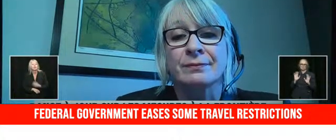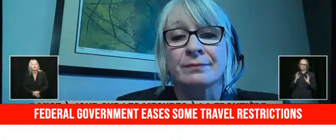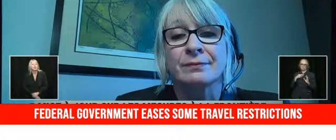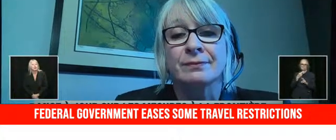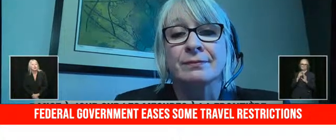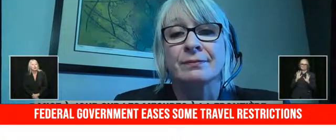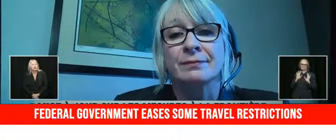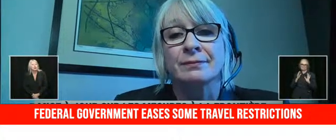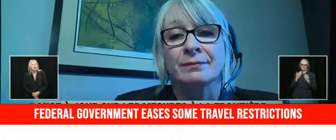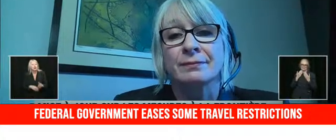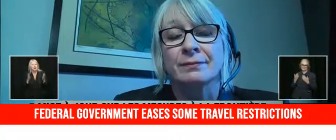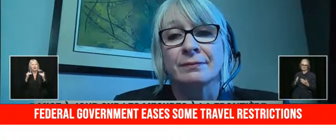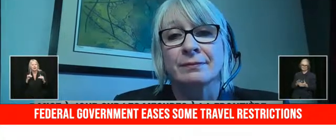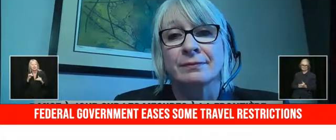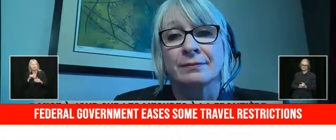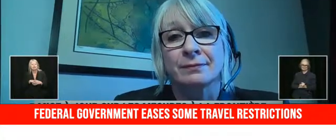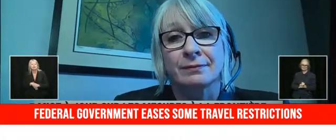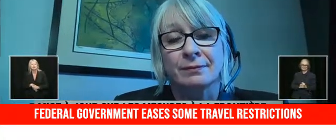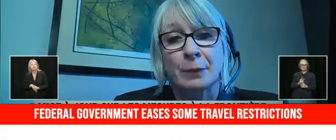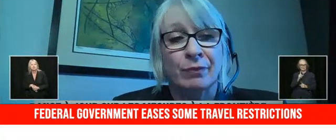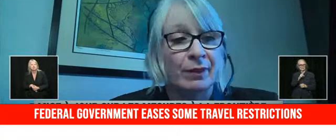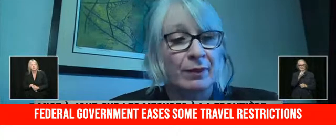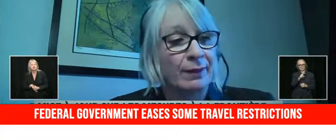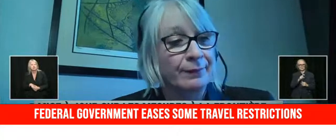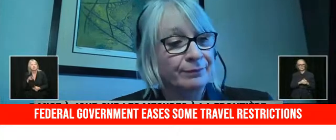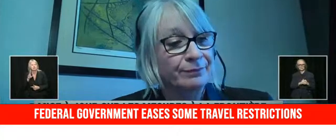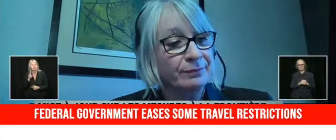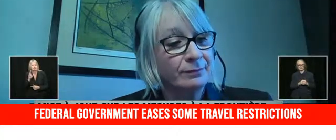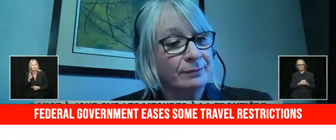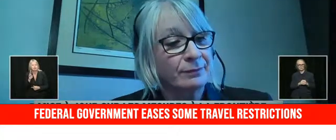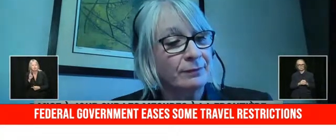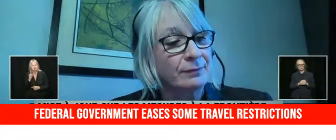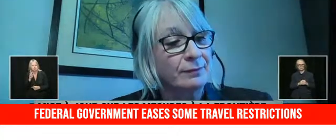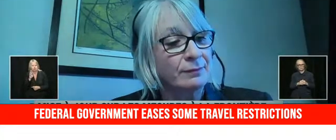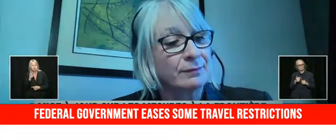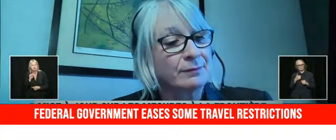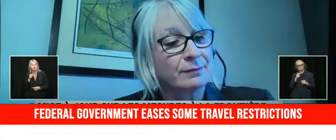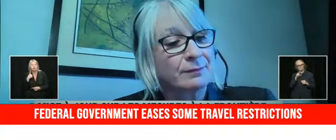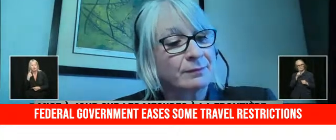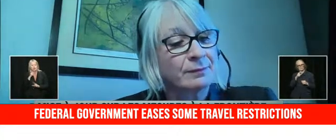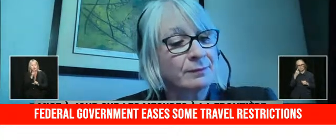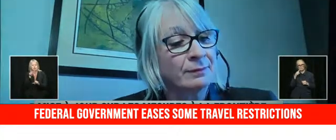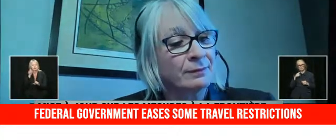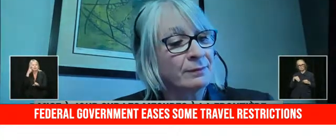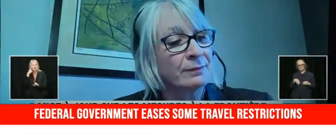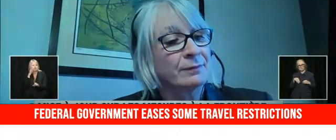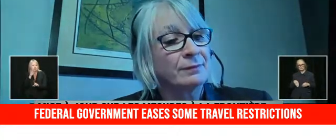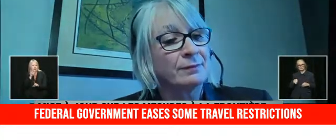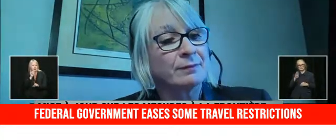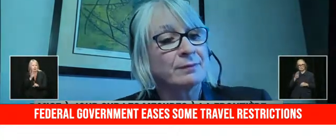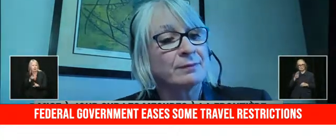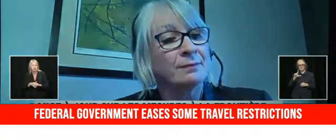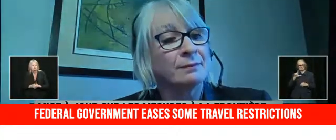Hello, this is Steve Shear from Reuters. I have a question for Minister Blair. As you know, the